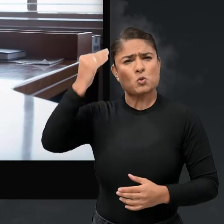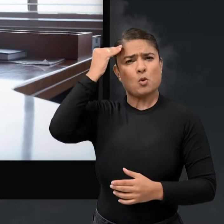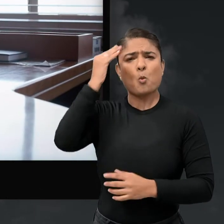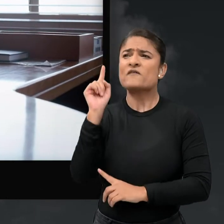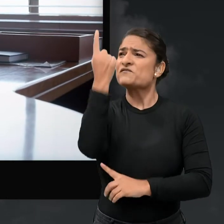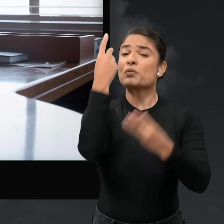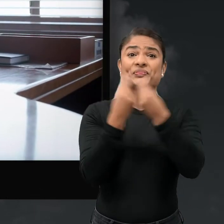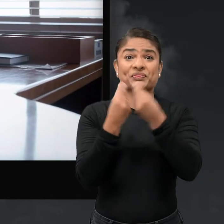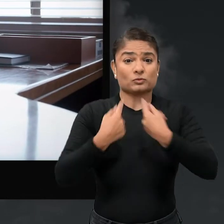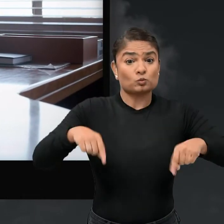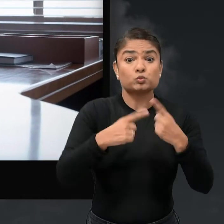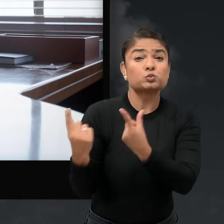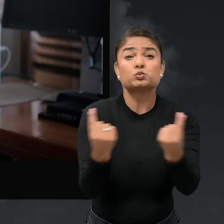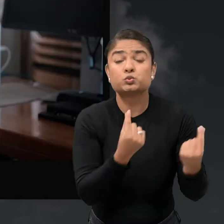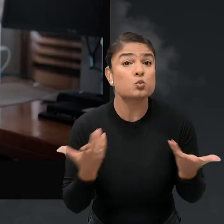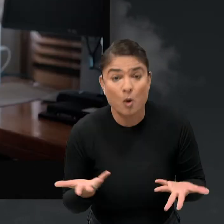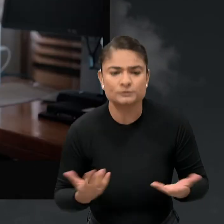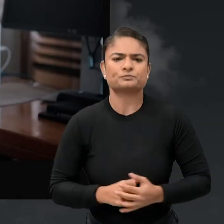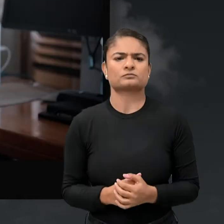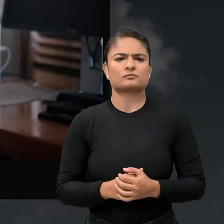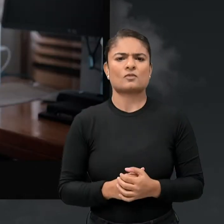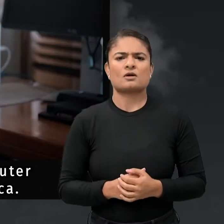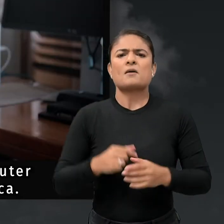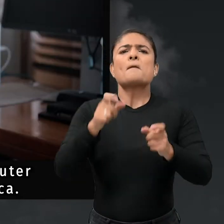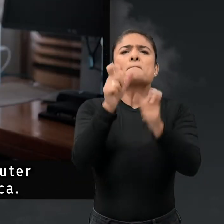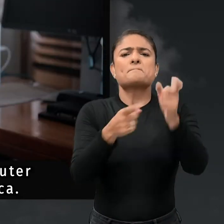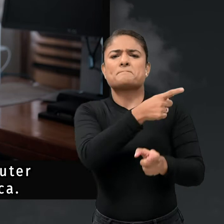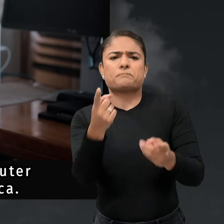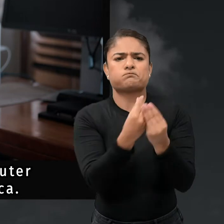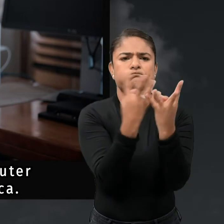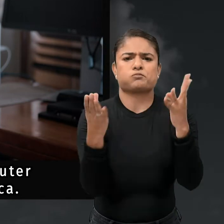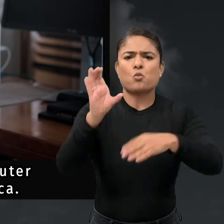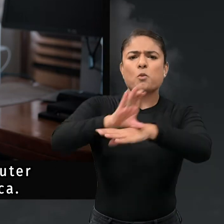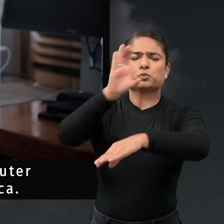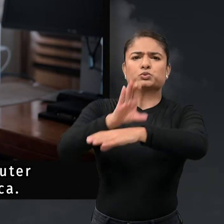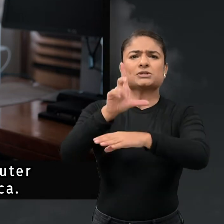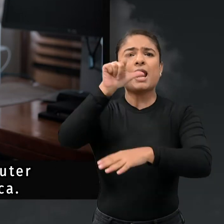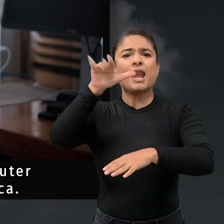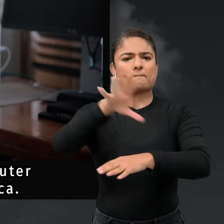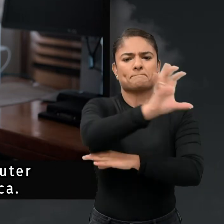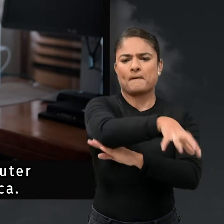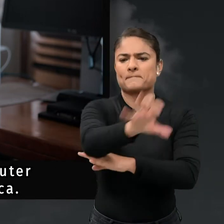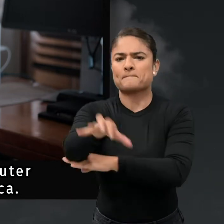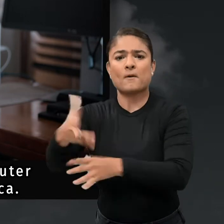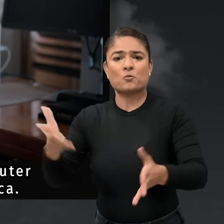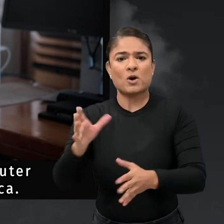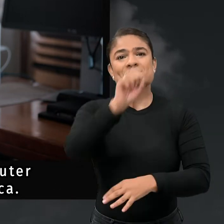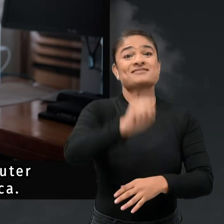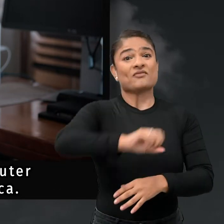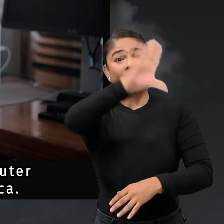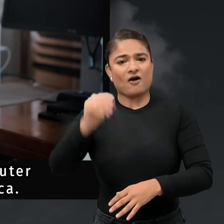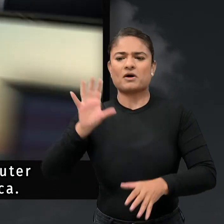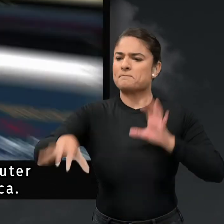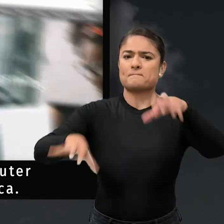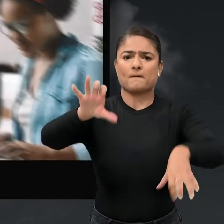I think one of the first things we did was to have what we call multi-purpose computer labs across our regions in South